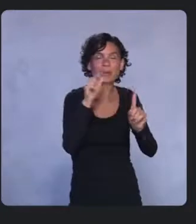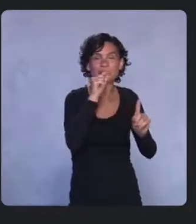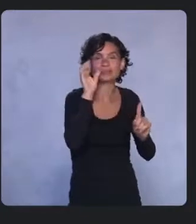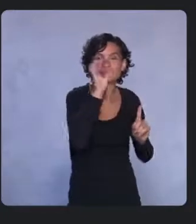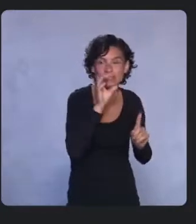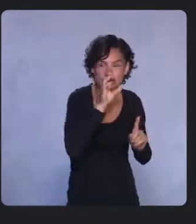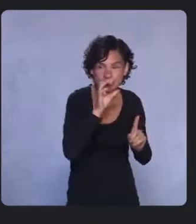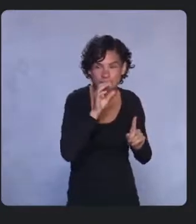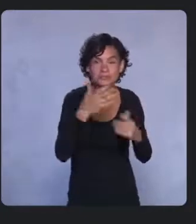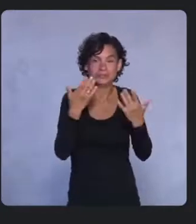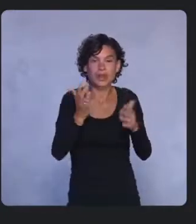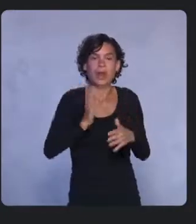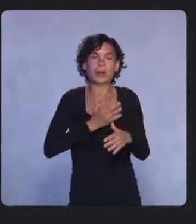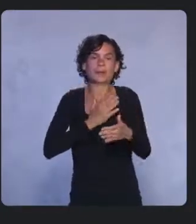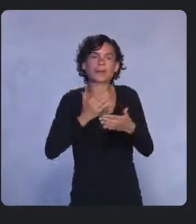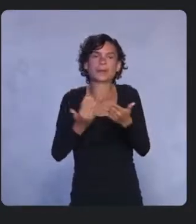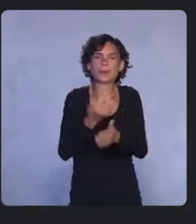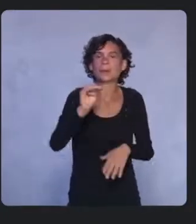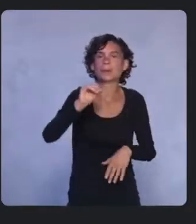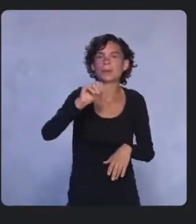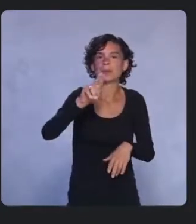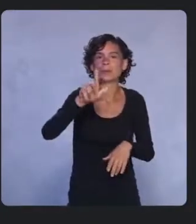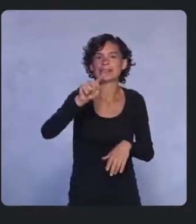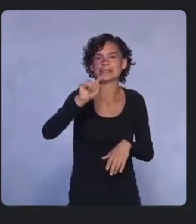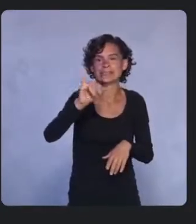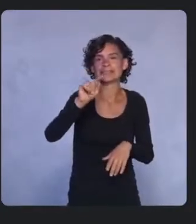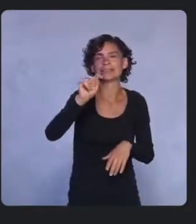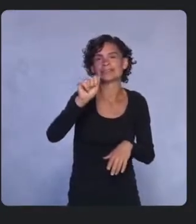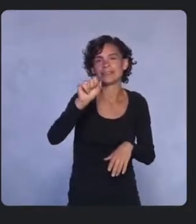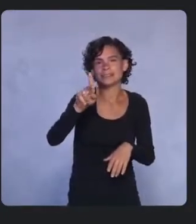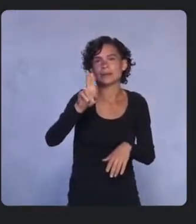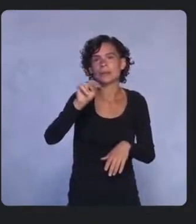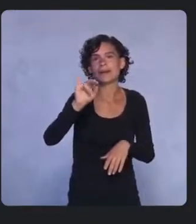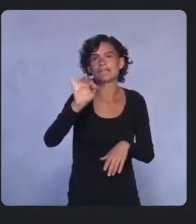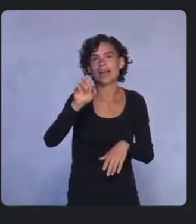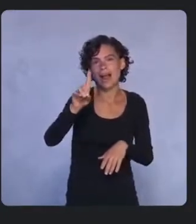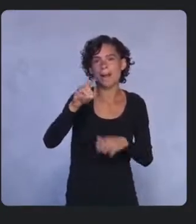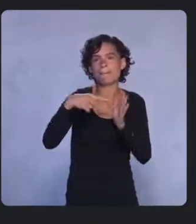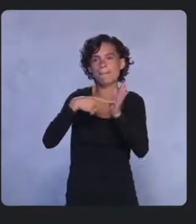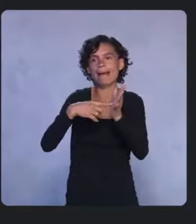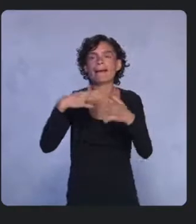our multitask unified model, or MUM, as we like to call it.